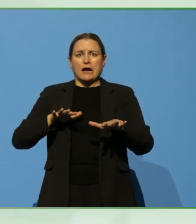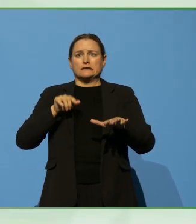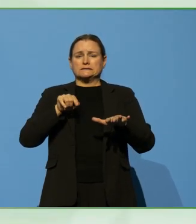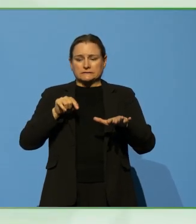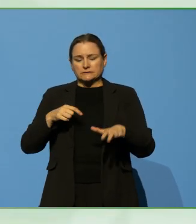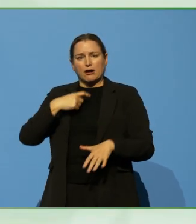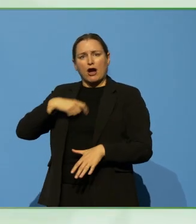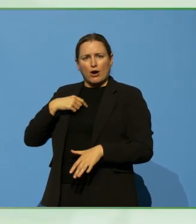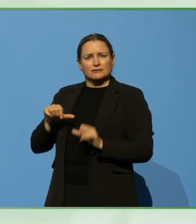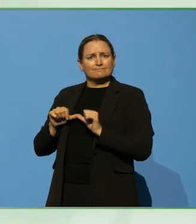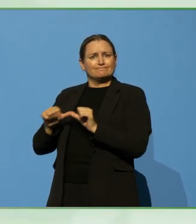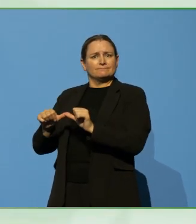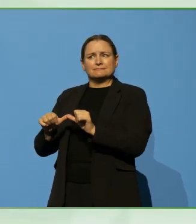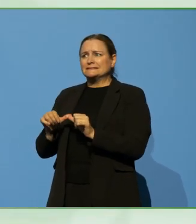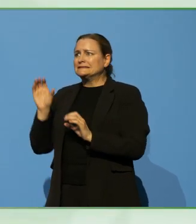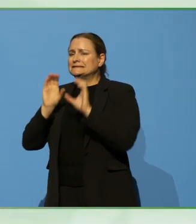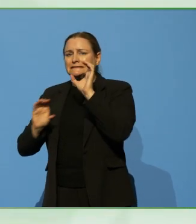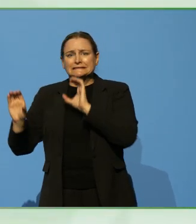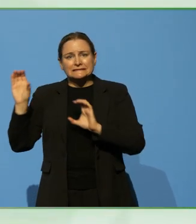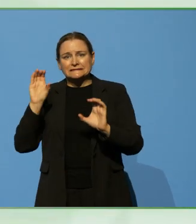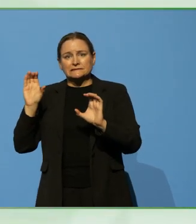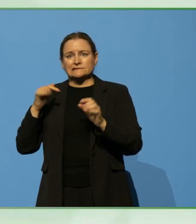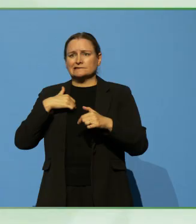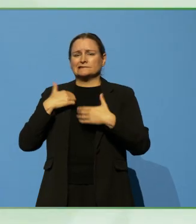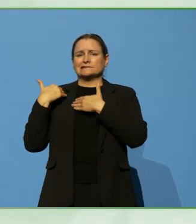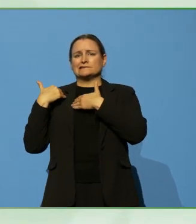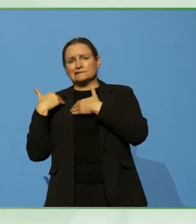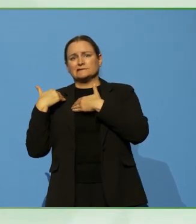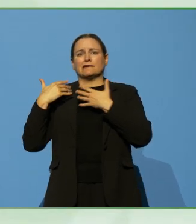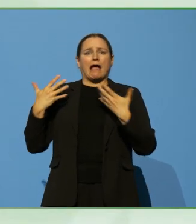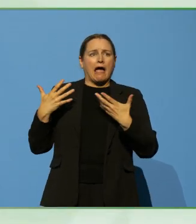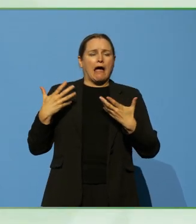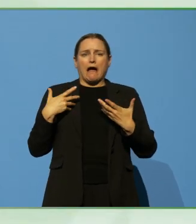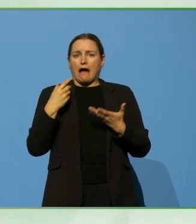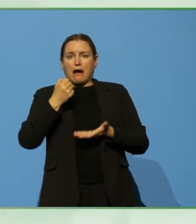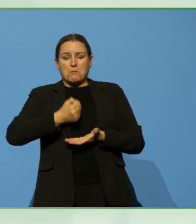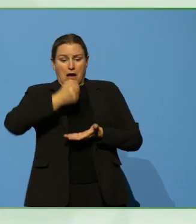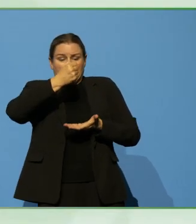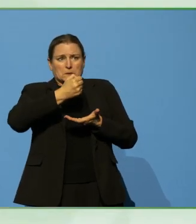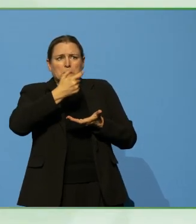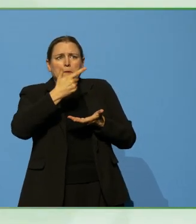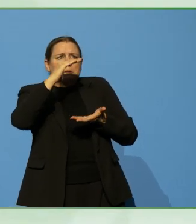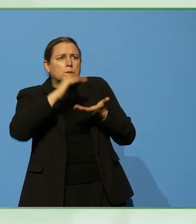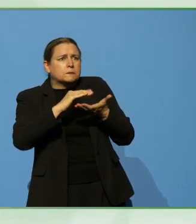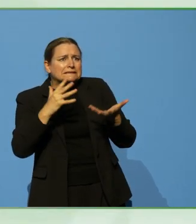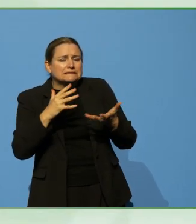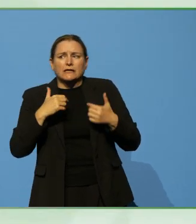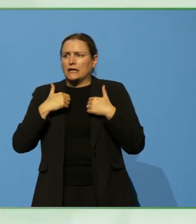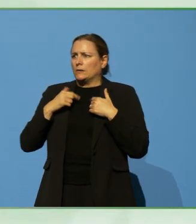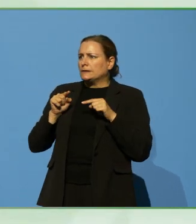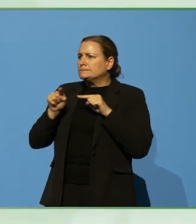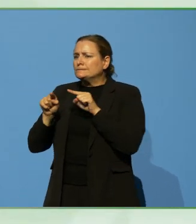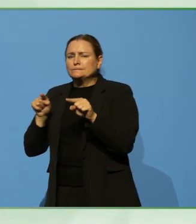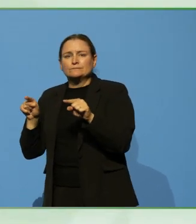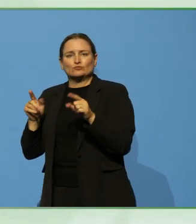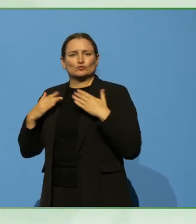disappear rather, it shifts onto people, onto carers, charities, and frontline staff. So how can we all work together to think